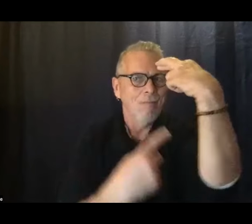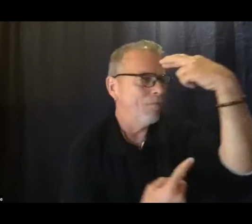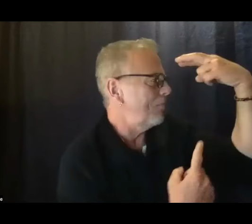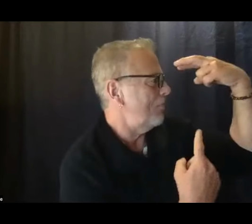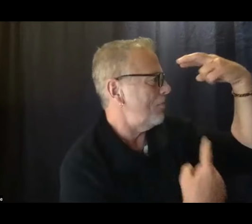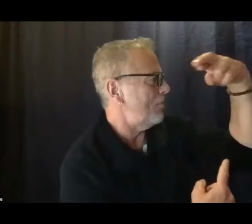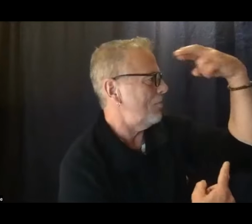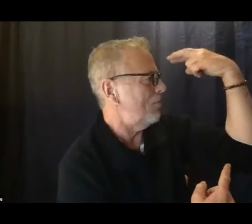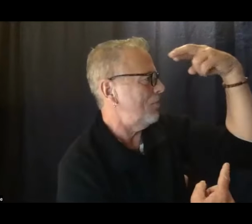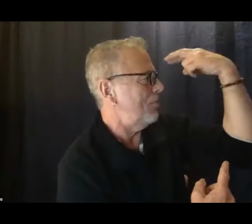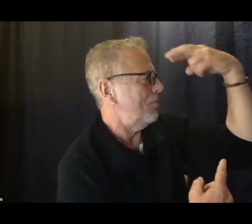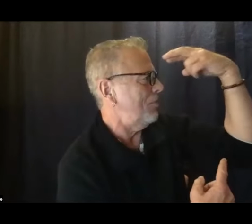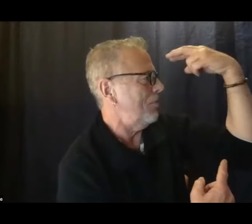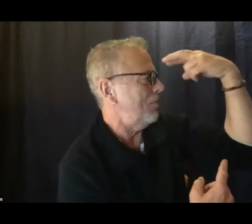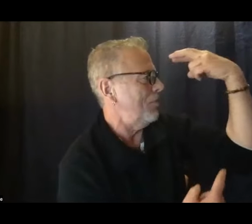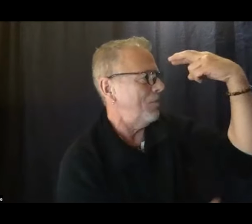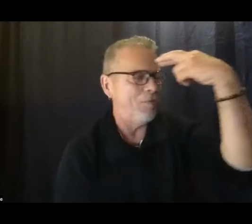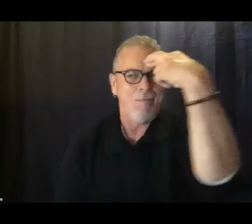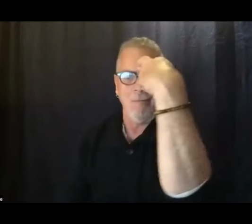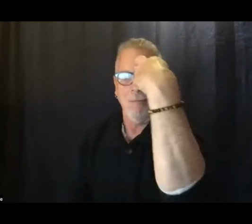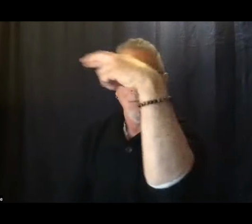around and then go across the brow.